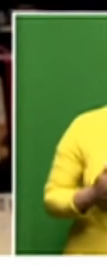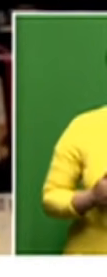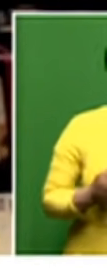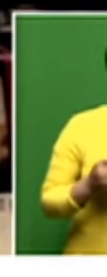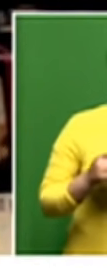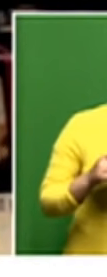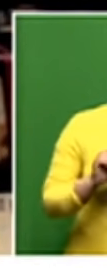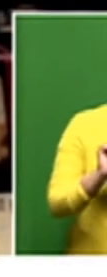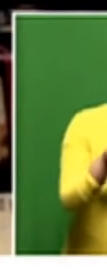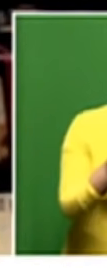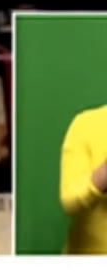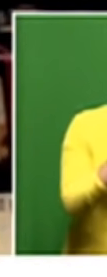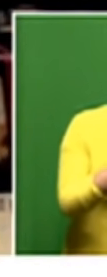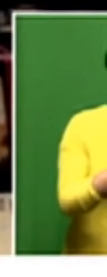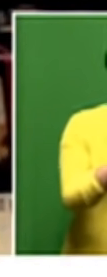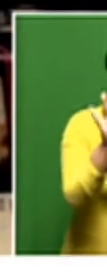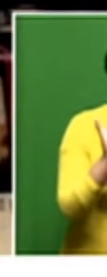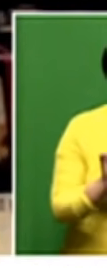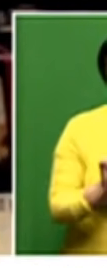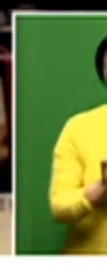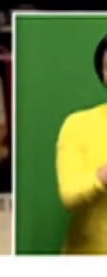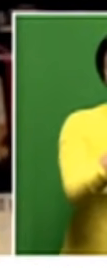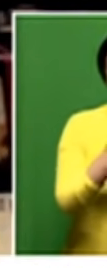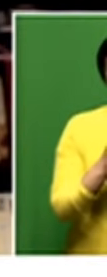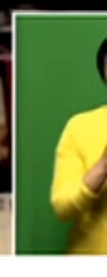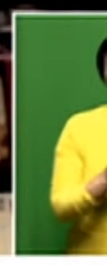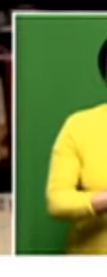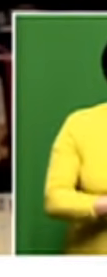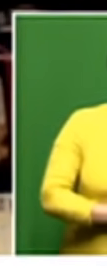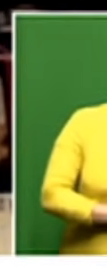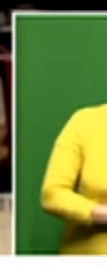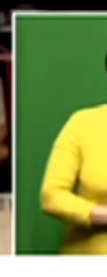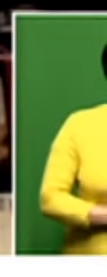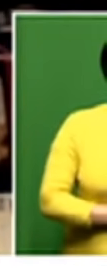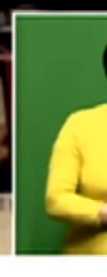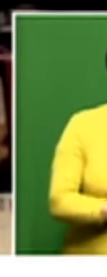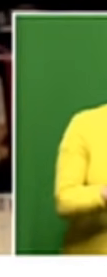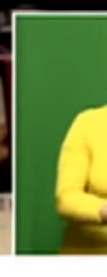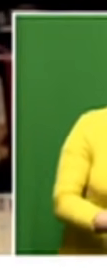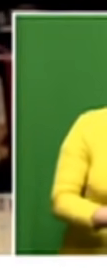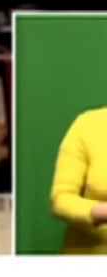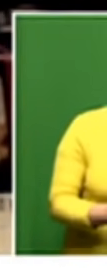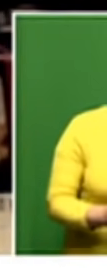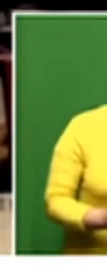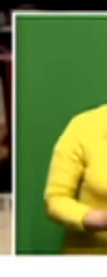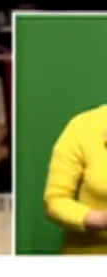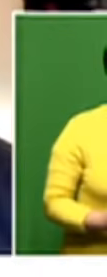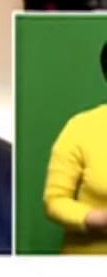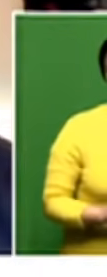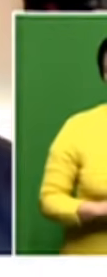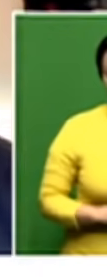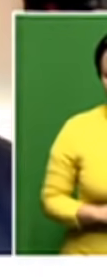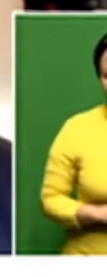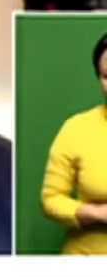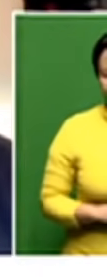the store shelves and choosing to pick up a Koo product because it's a product that they trust. Yeah, I suppose